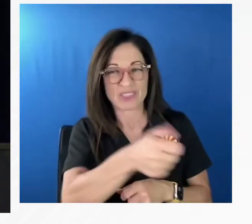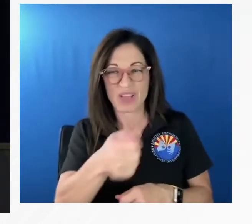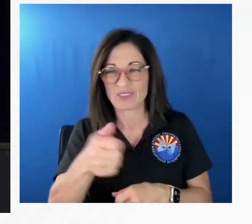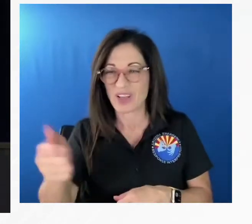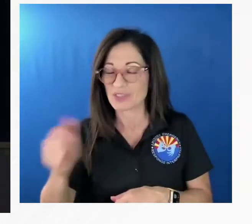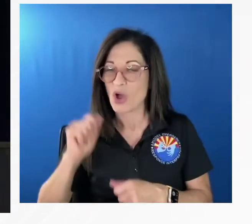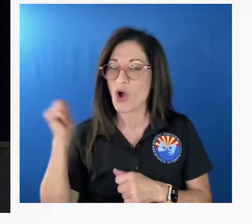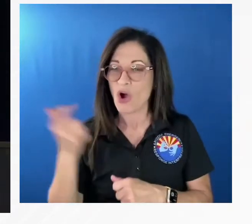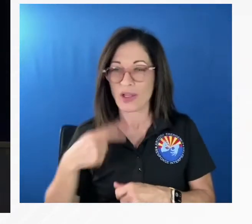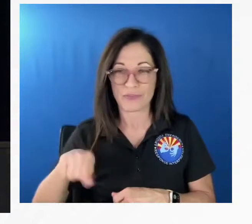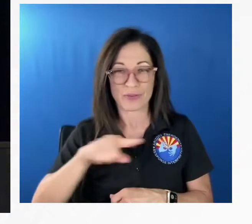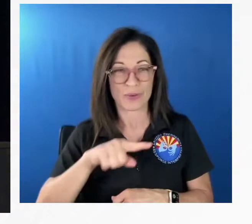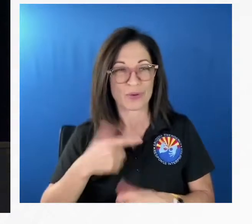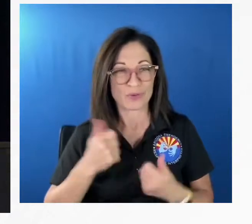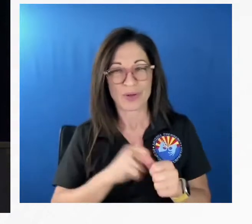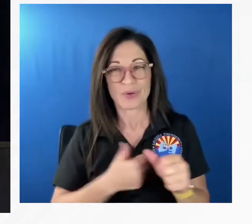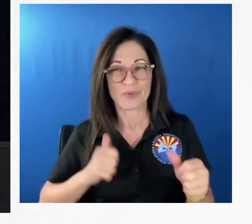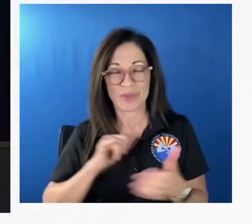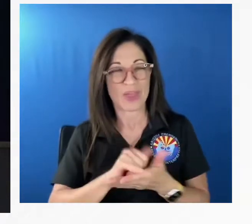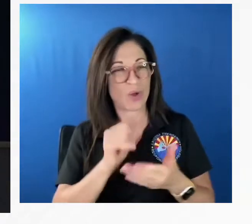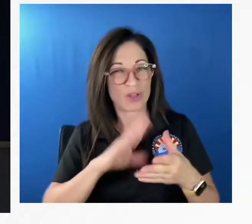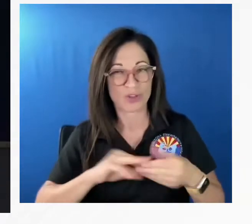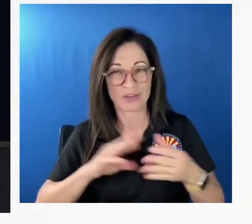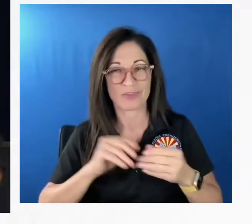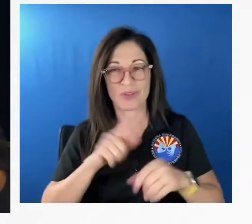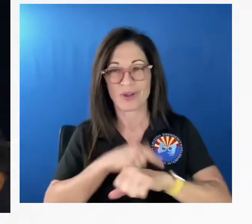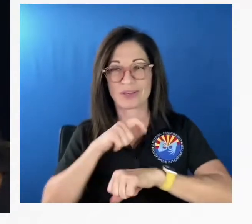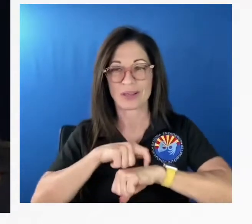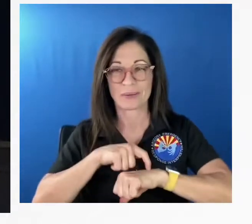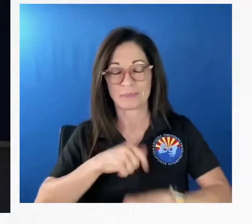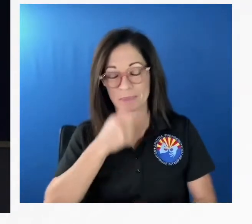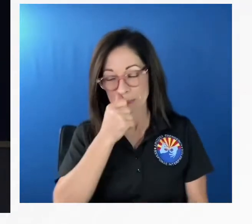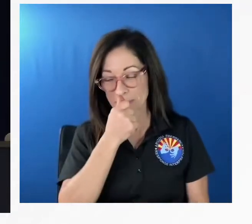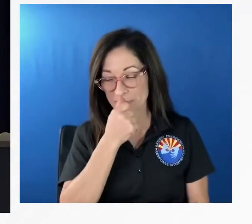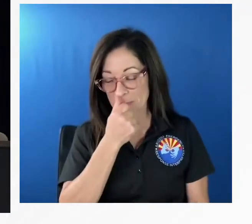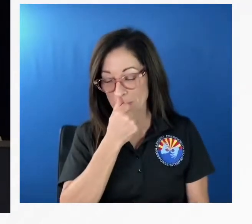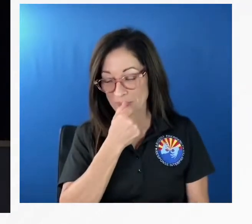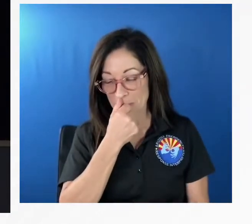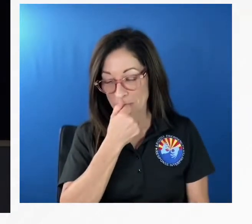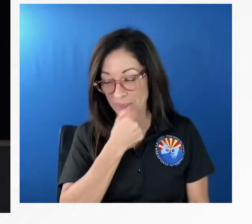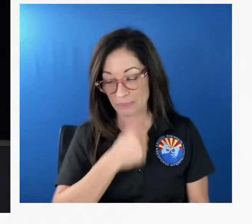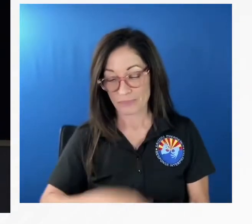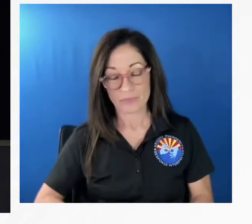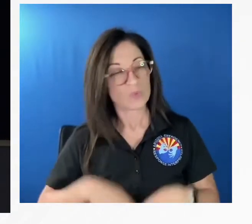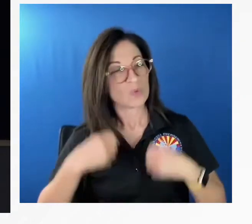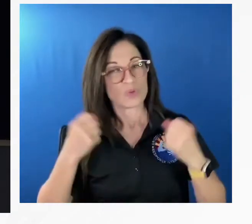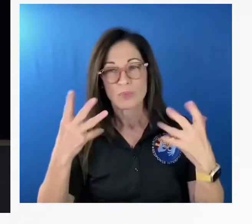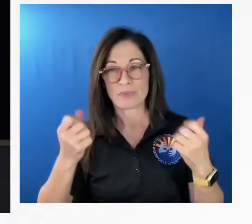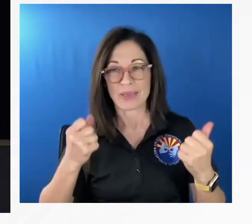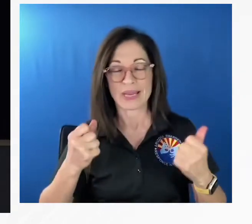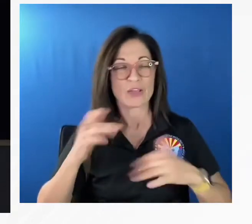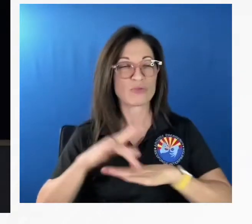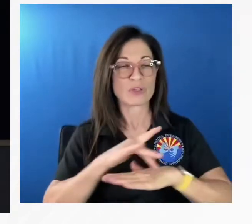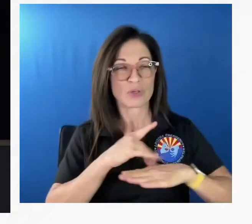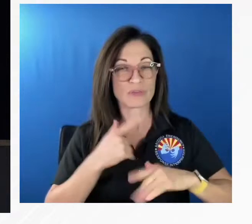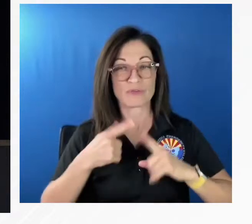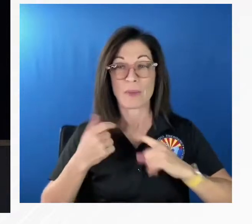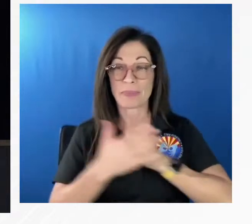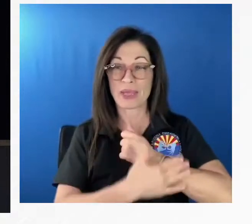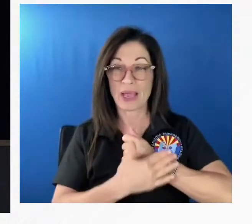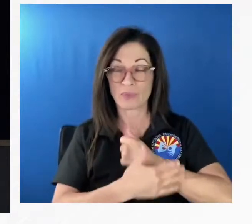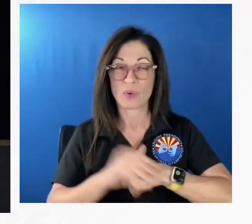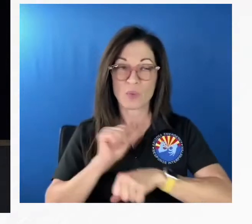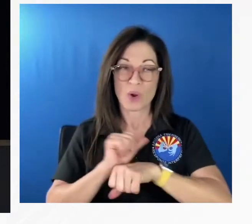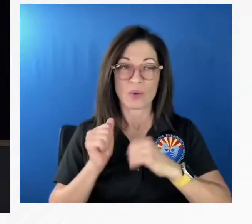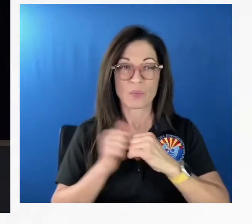So I'm going to try and avoid that. With our numerous resources we've committed from the county standpoint, working lockstep with the